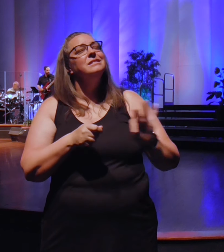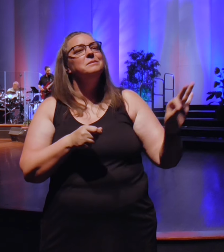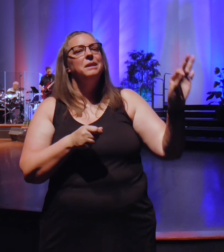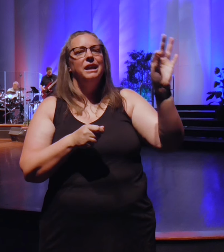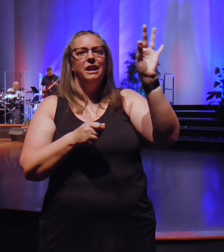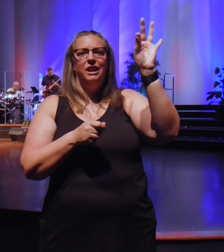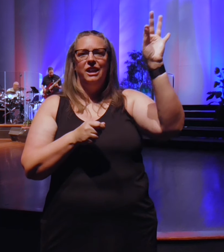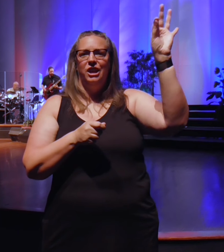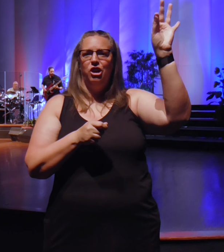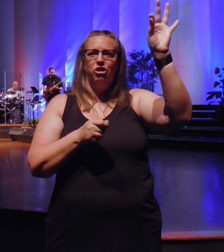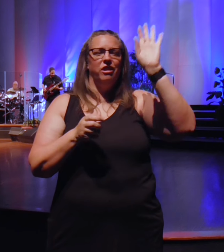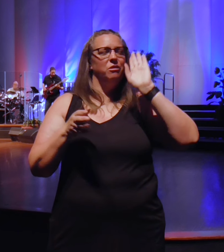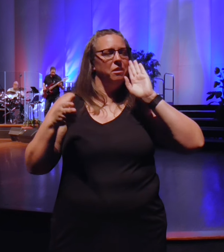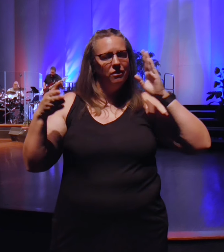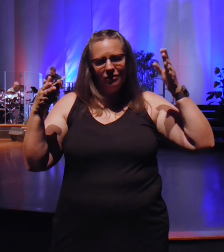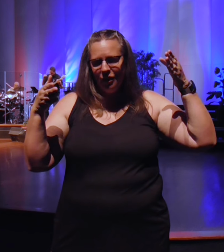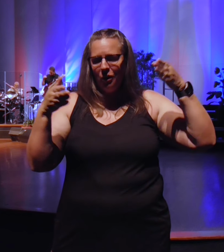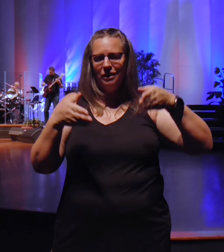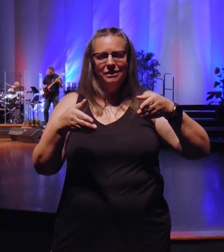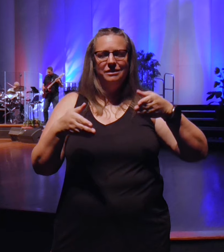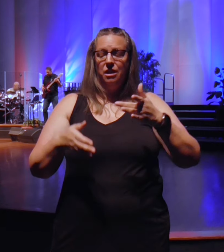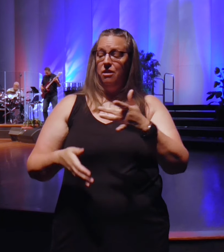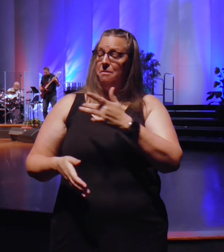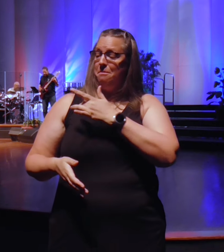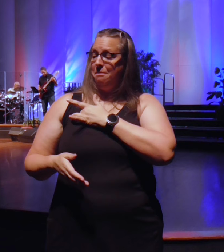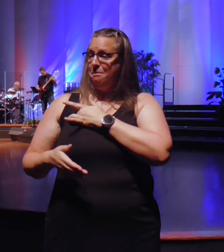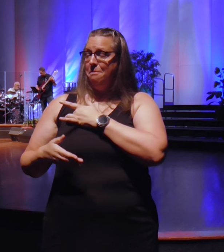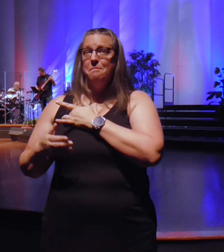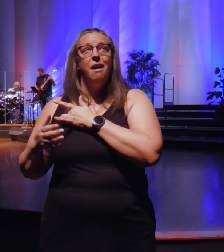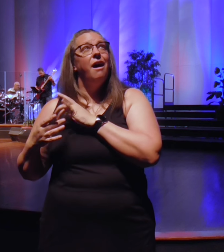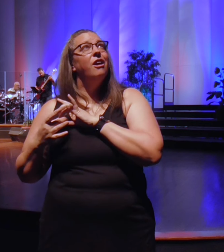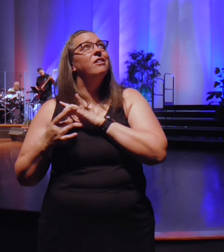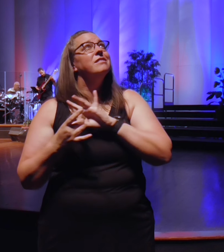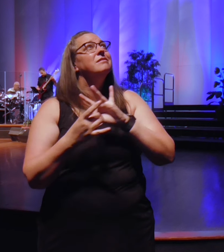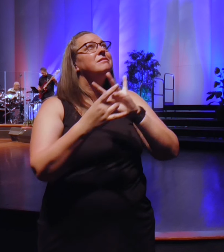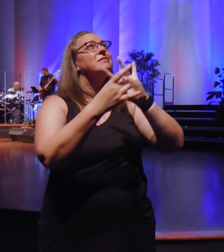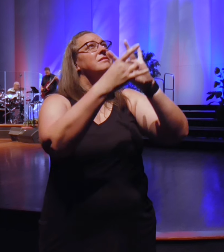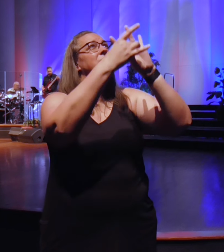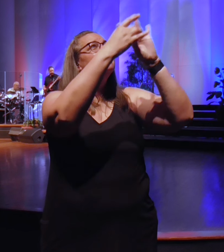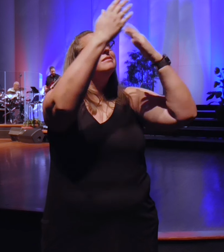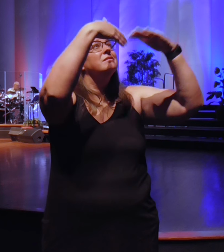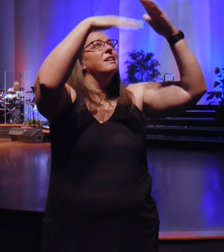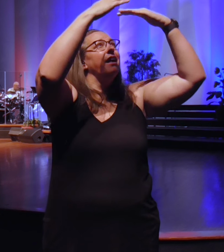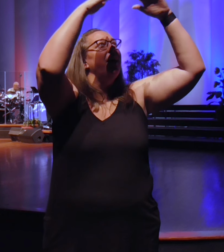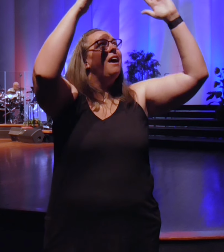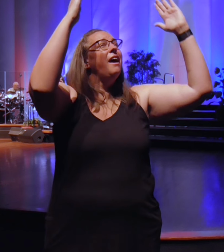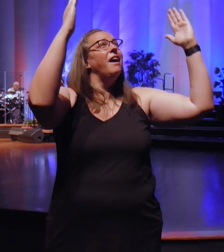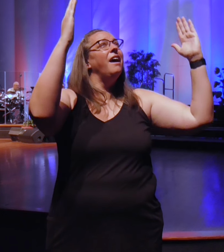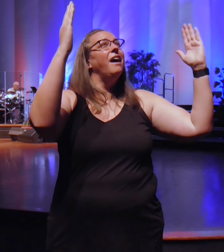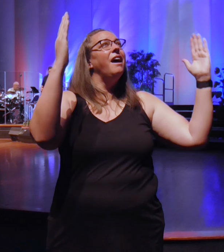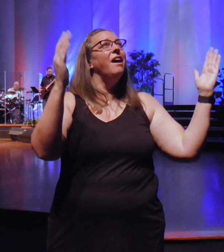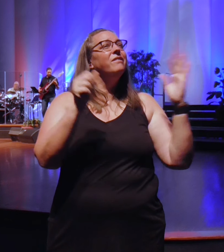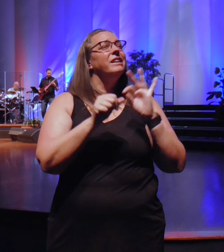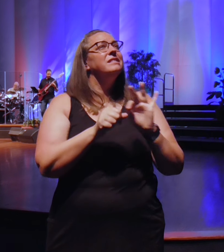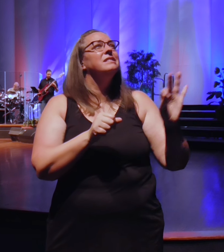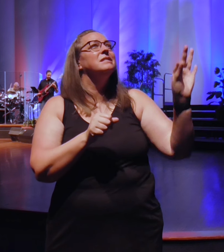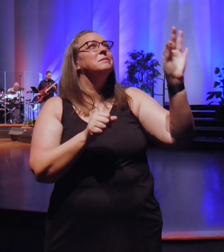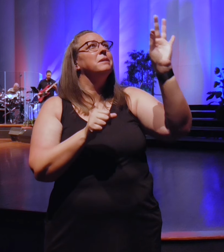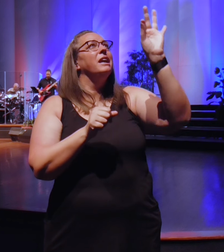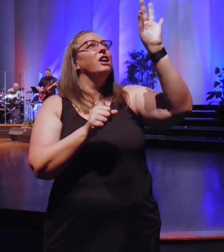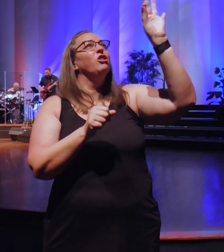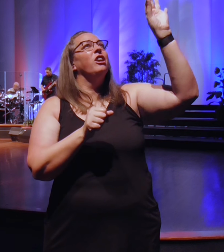about you. From my heart to the heavens, Spirit, be